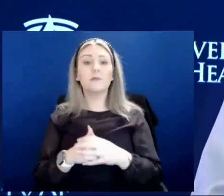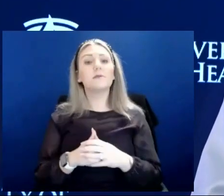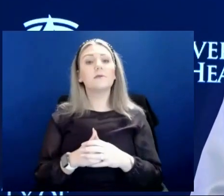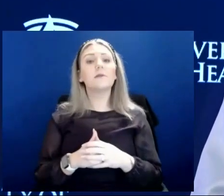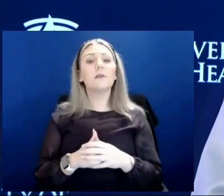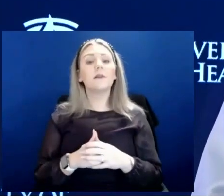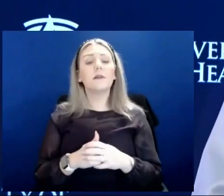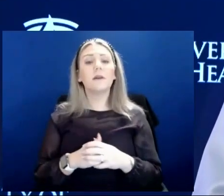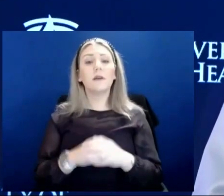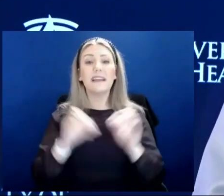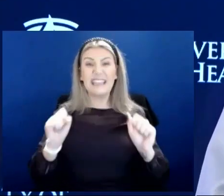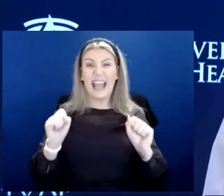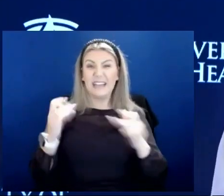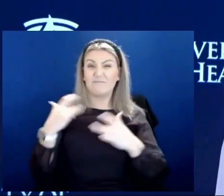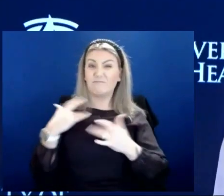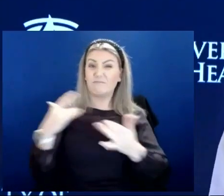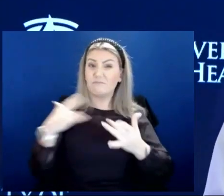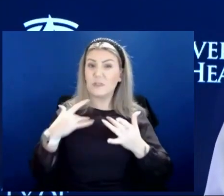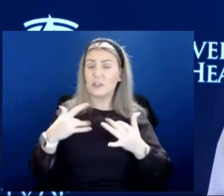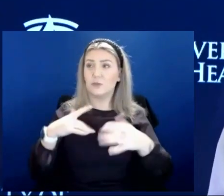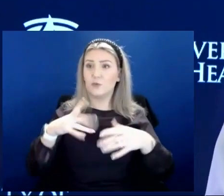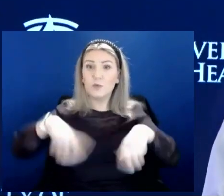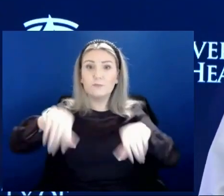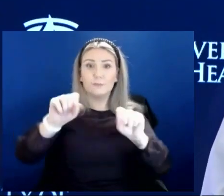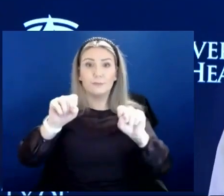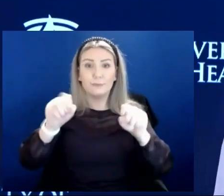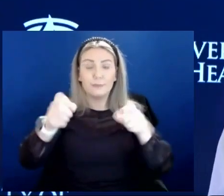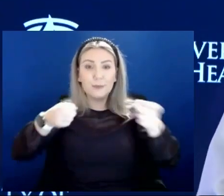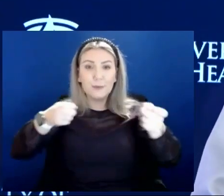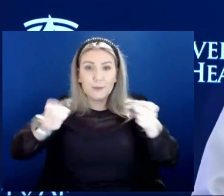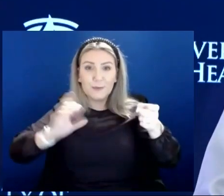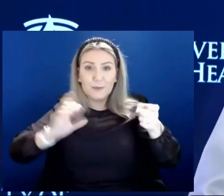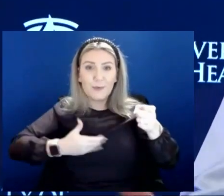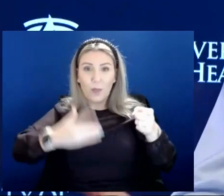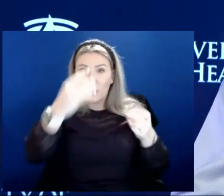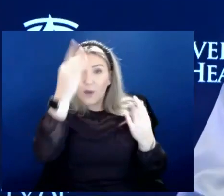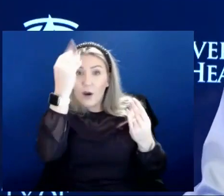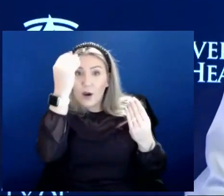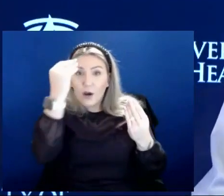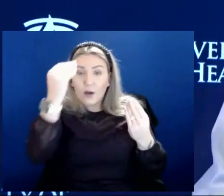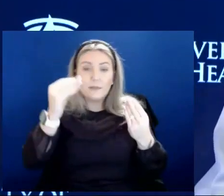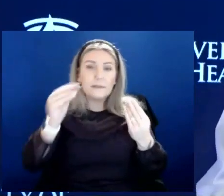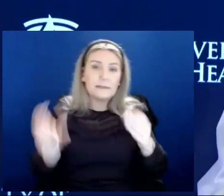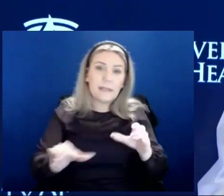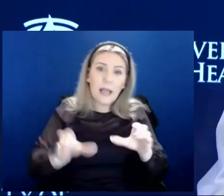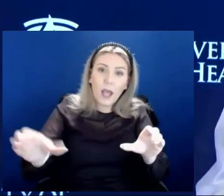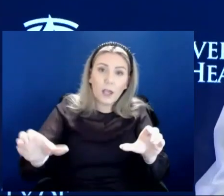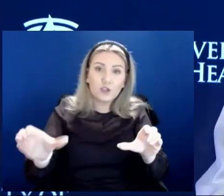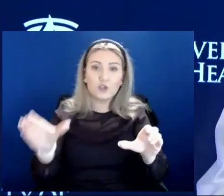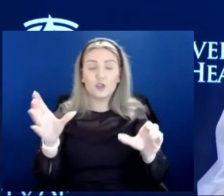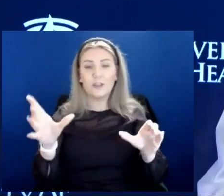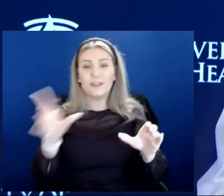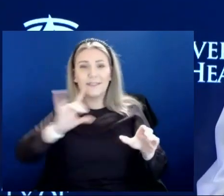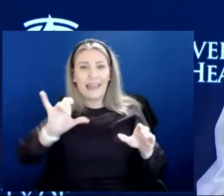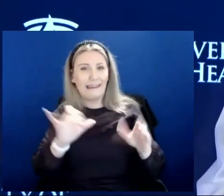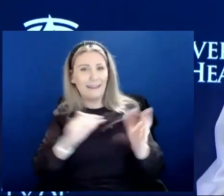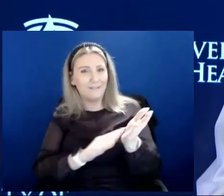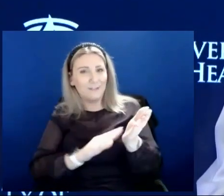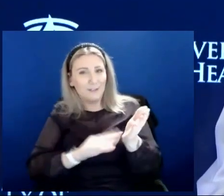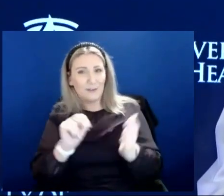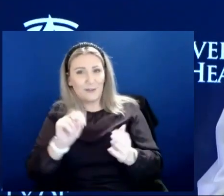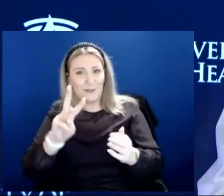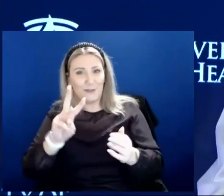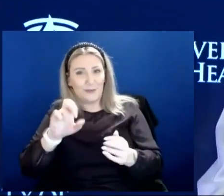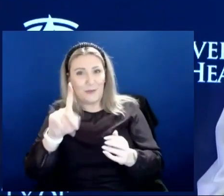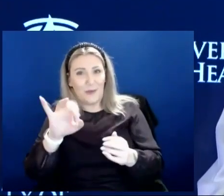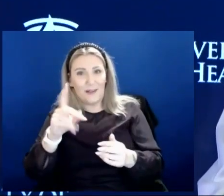overtake our thoughts and our actions Dr. Nawalanic has indicated.